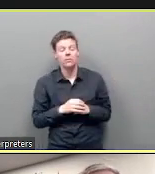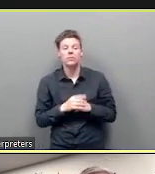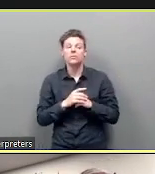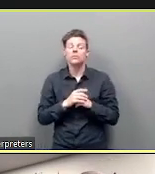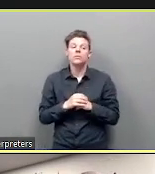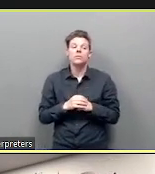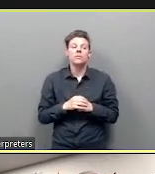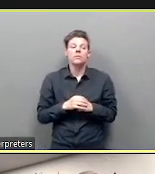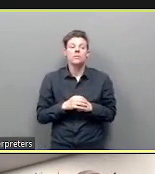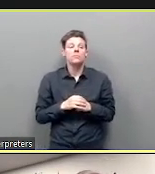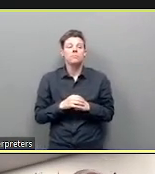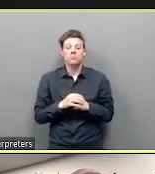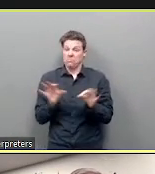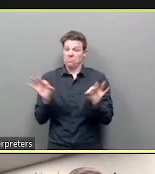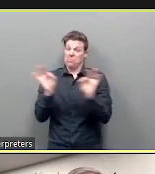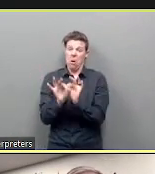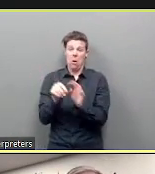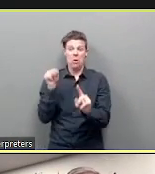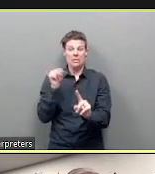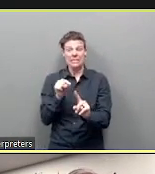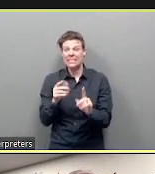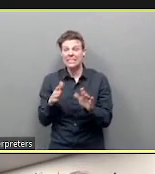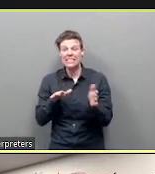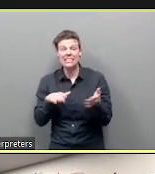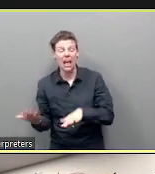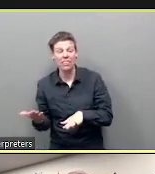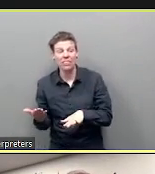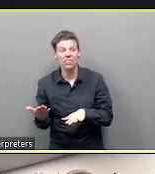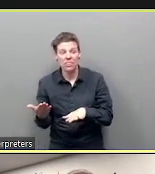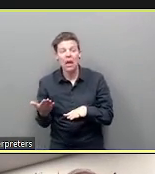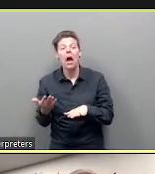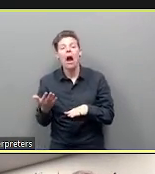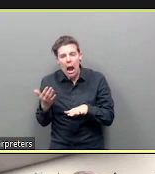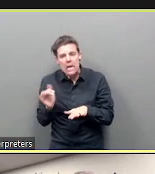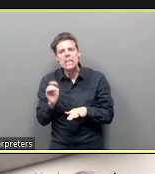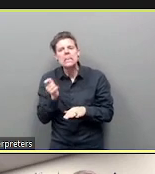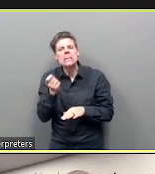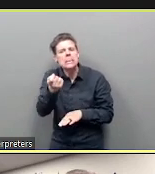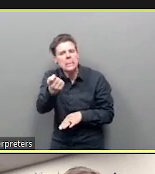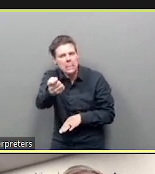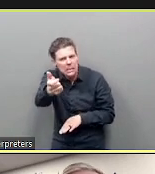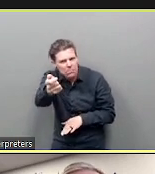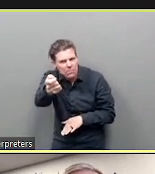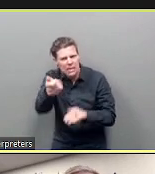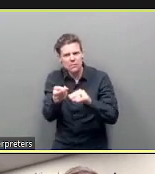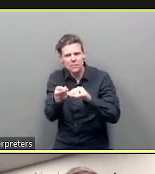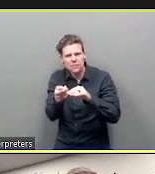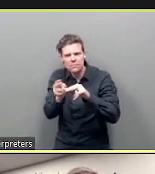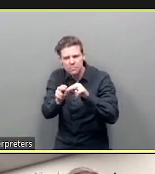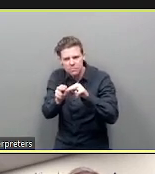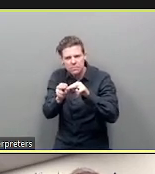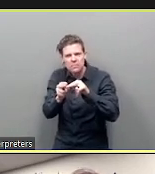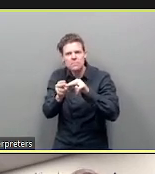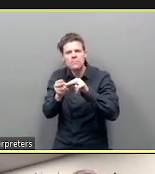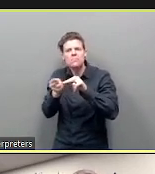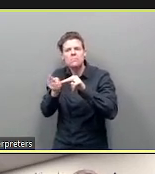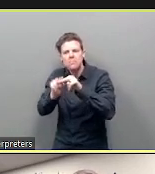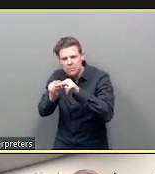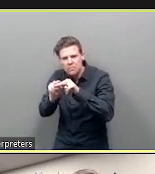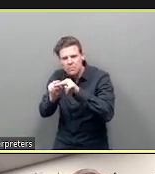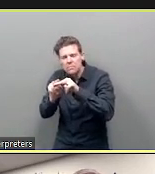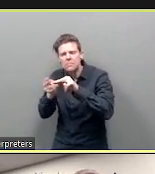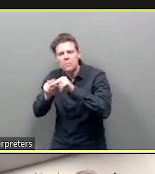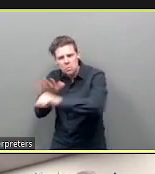bit, but not a tremendous amount. And that's one of the things we're hoping for. We'll see is a much lower death rate with